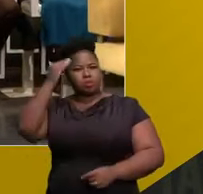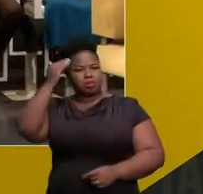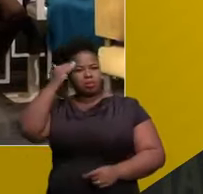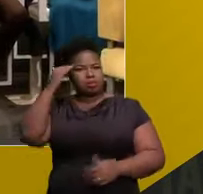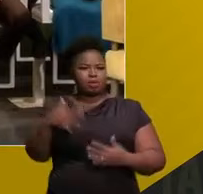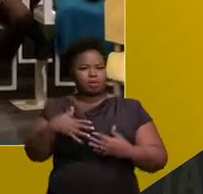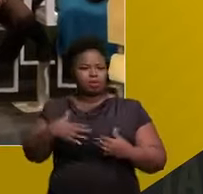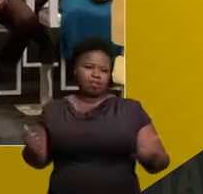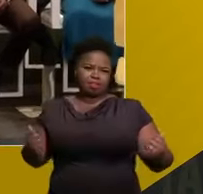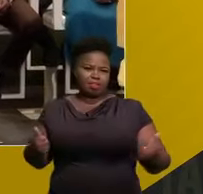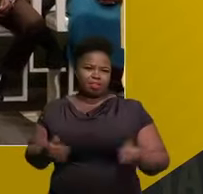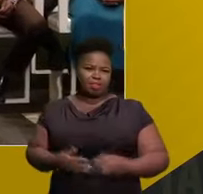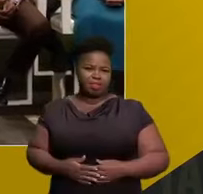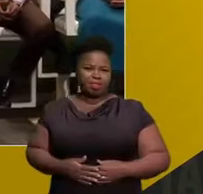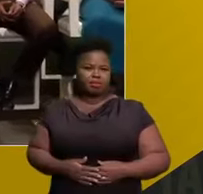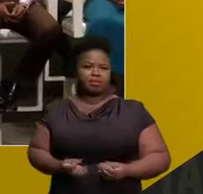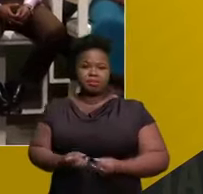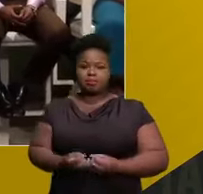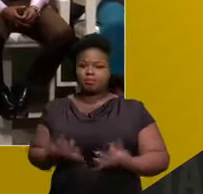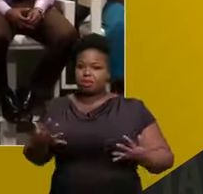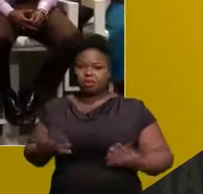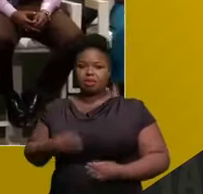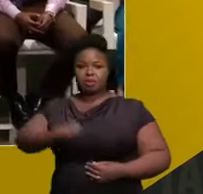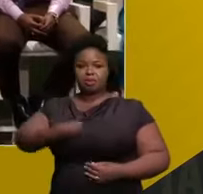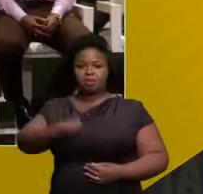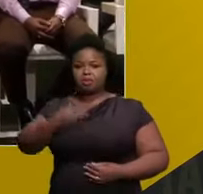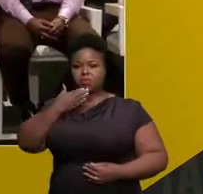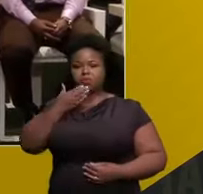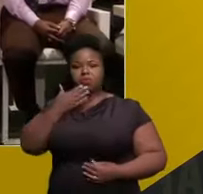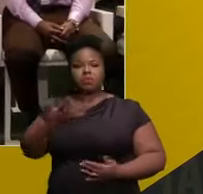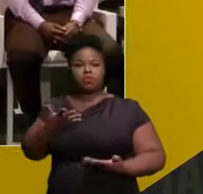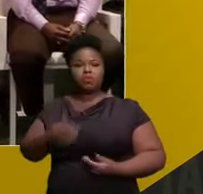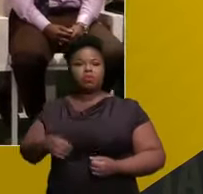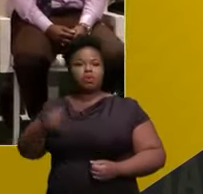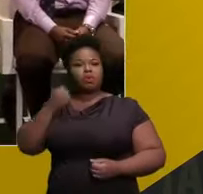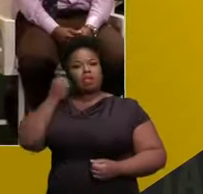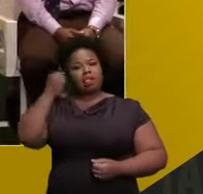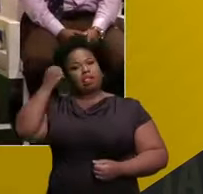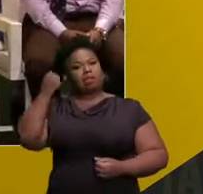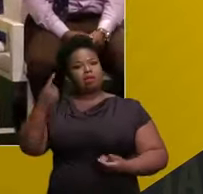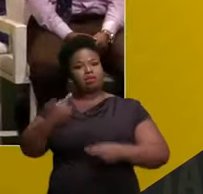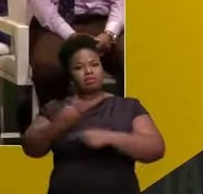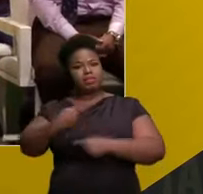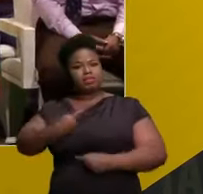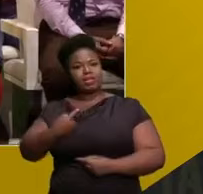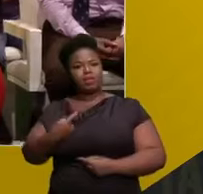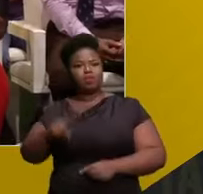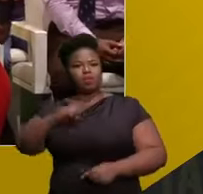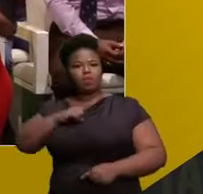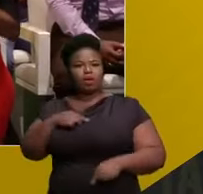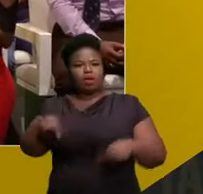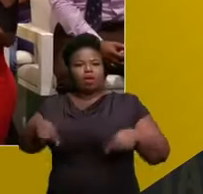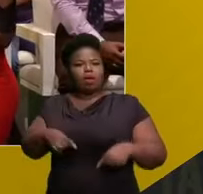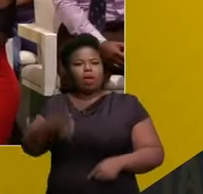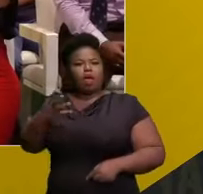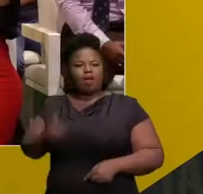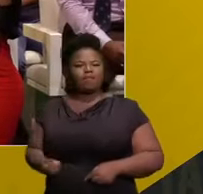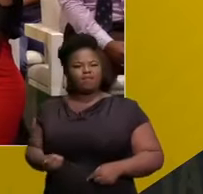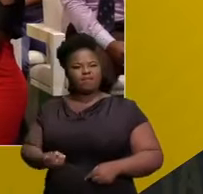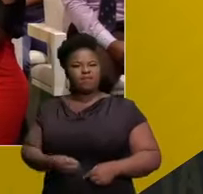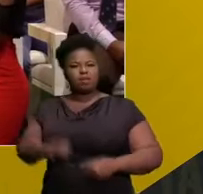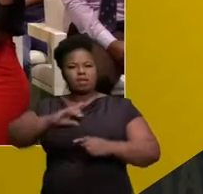Lorenza, you know, a lot of young people by bulaya katabala depression. Can you maybe take us through the fear and the actual real fear